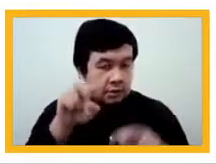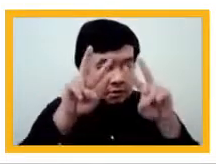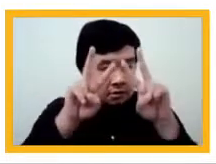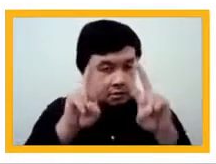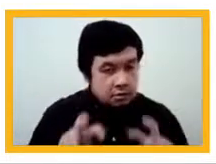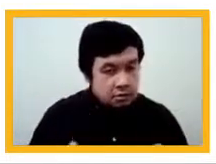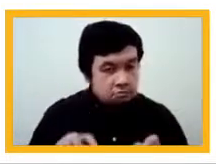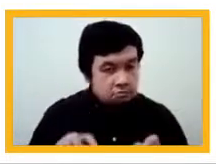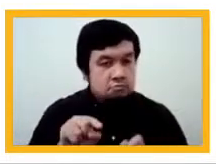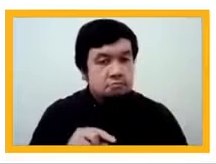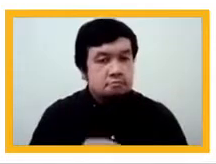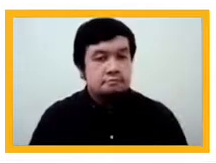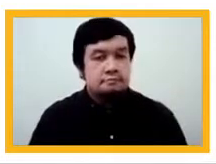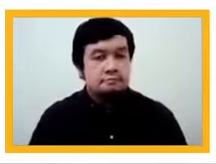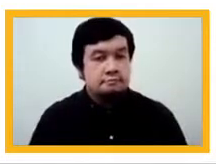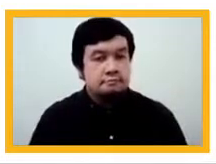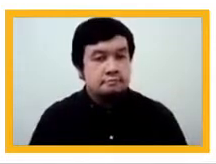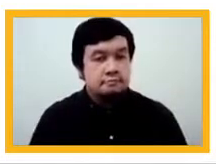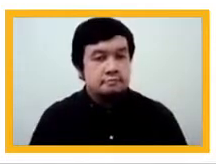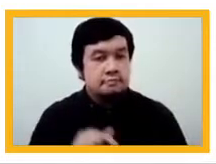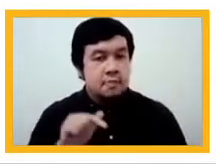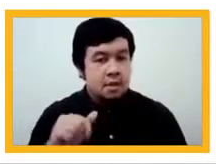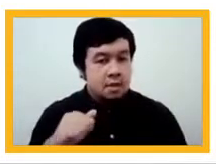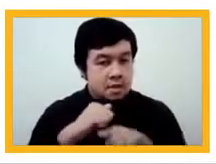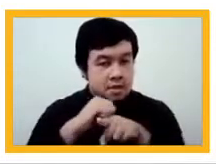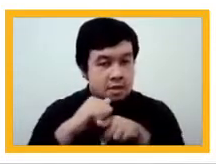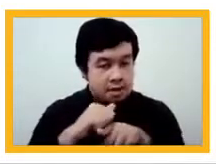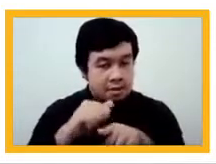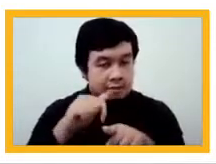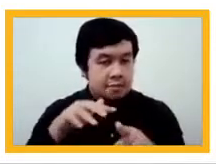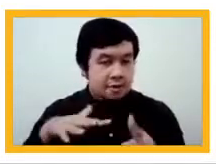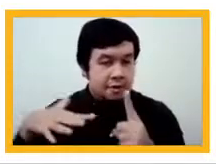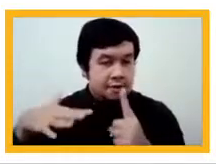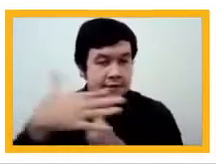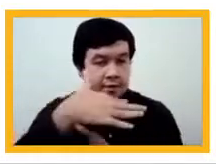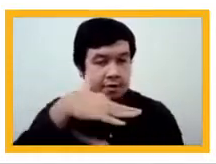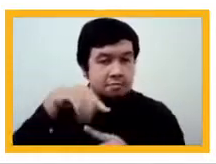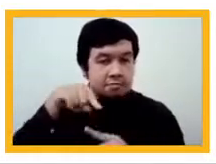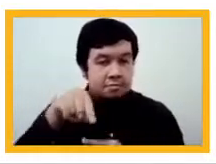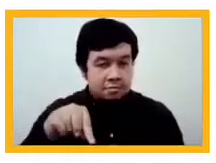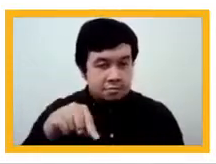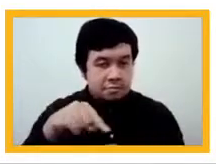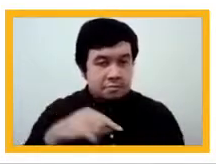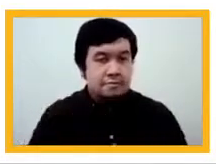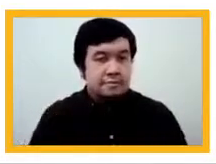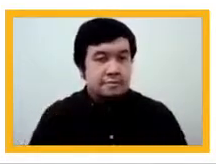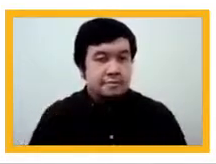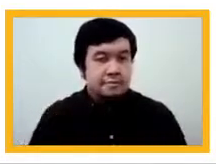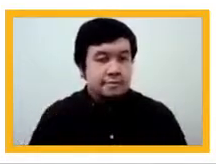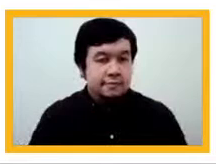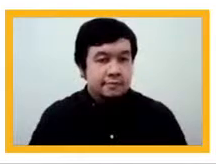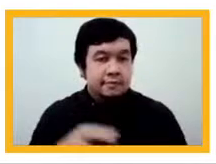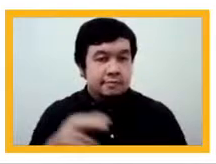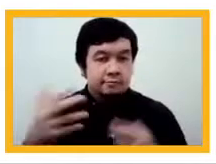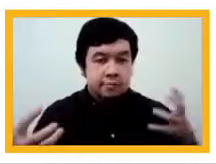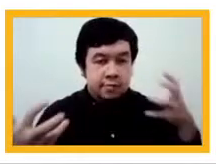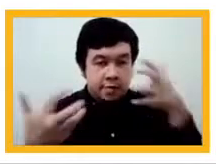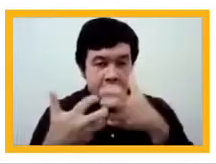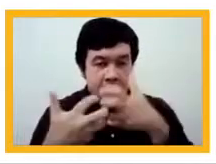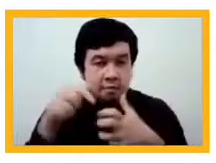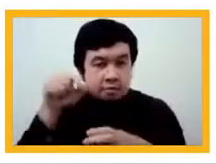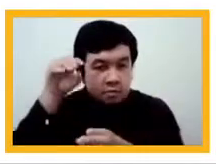a training ecosystem from another culture into other culture or societies, you are bound to have different types